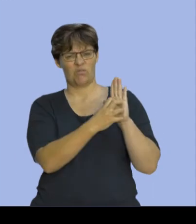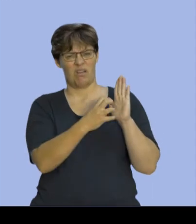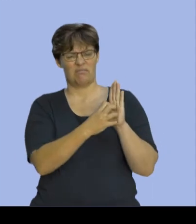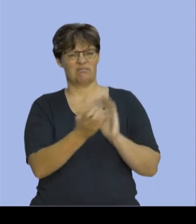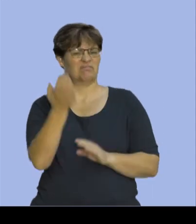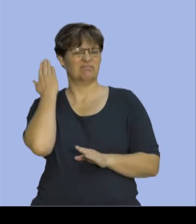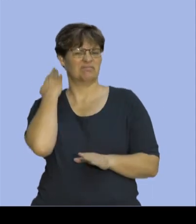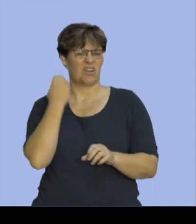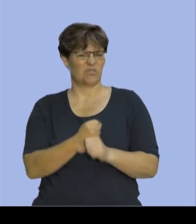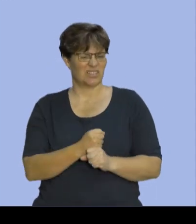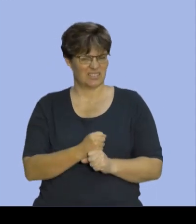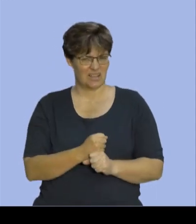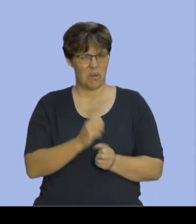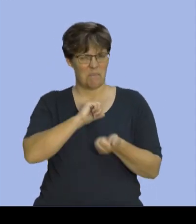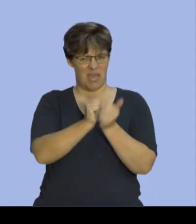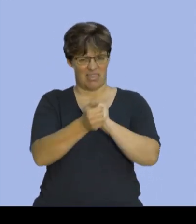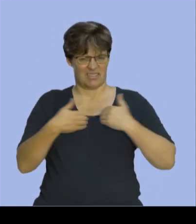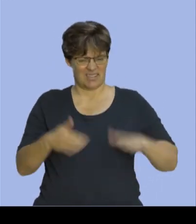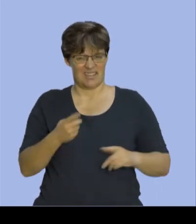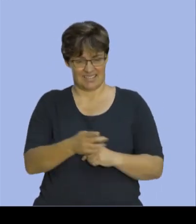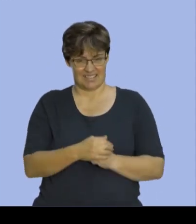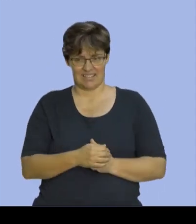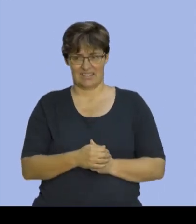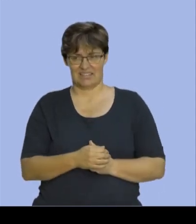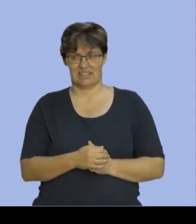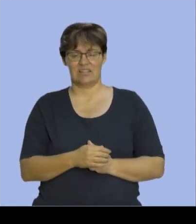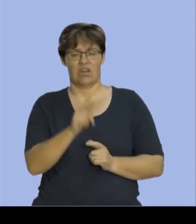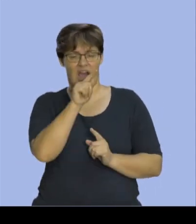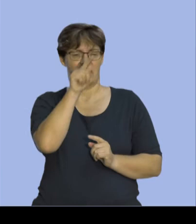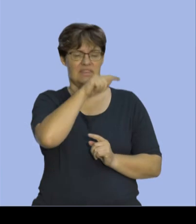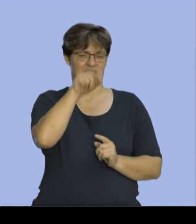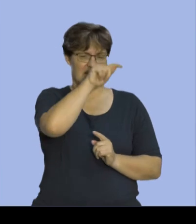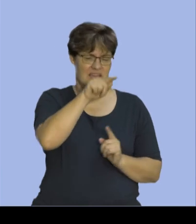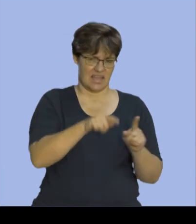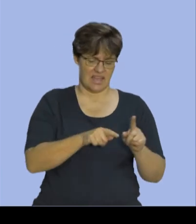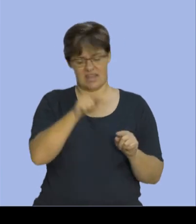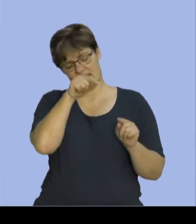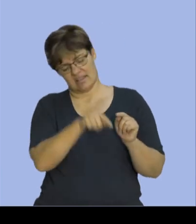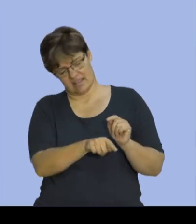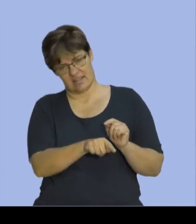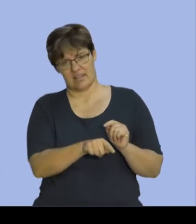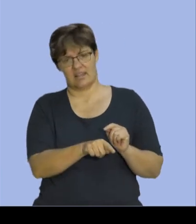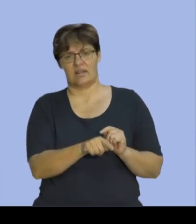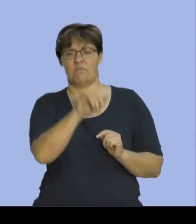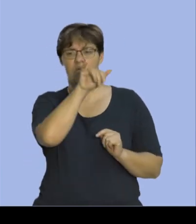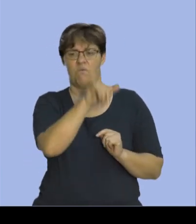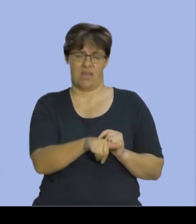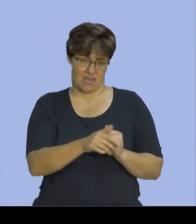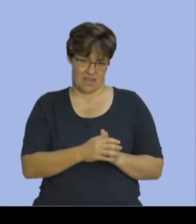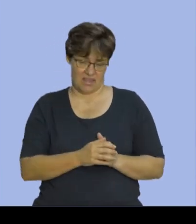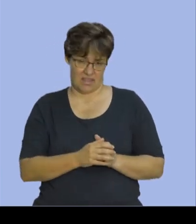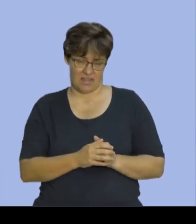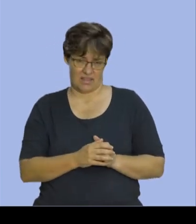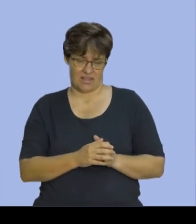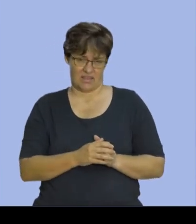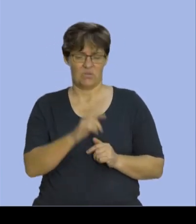in early grades of doing maths, and then you will say this is theta, and then you will say this is my y, right?